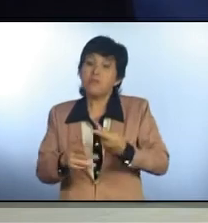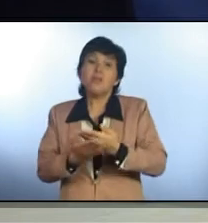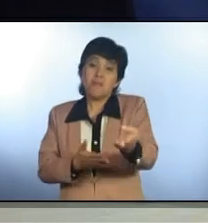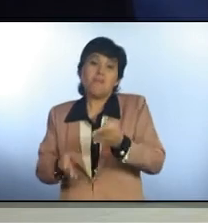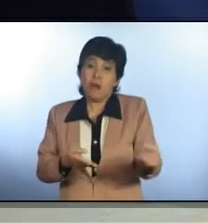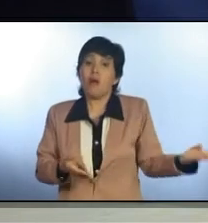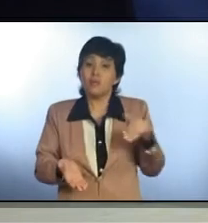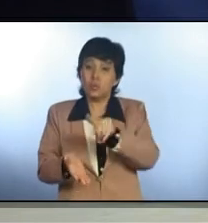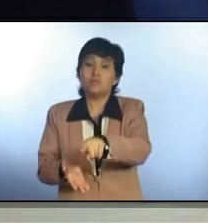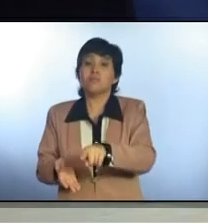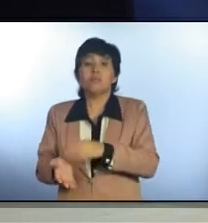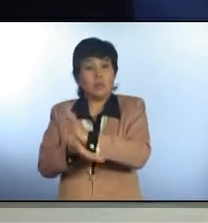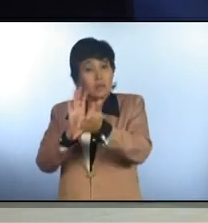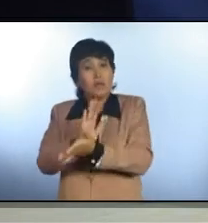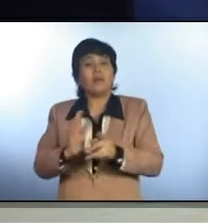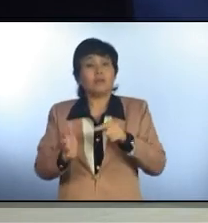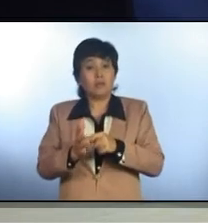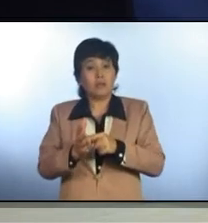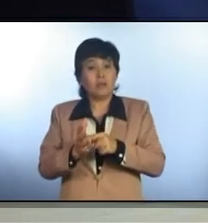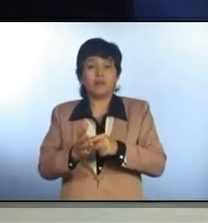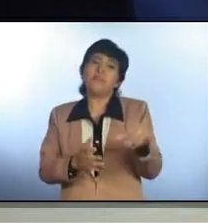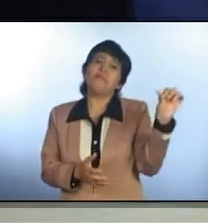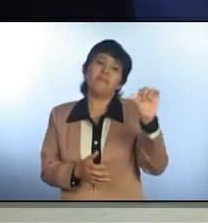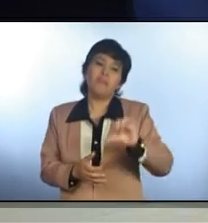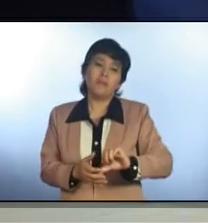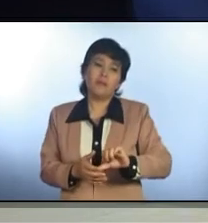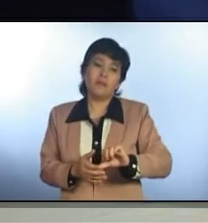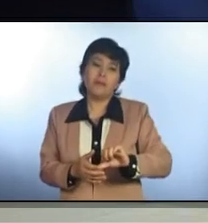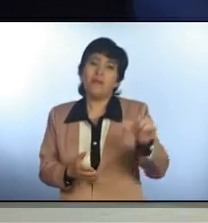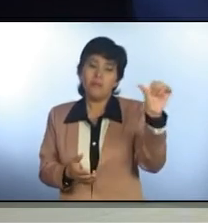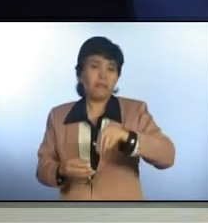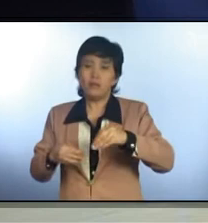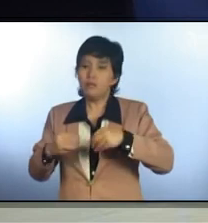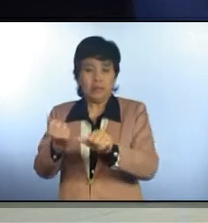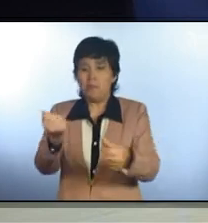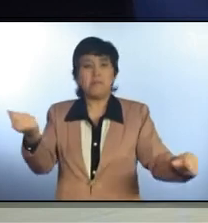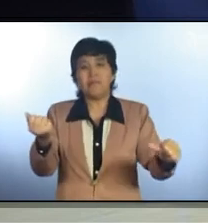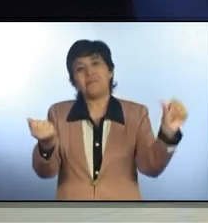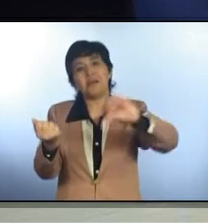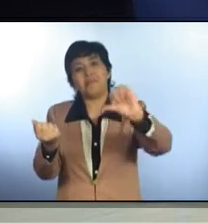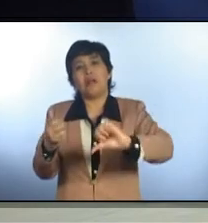product. And ultimately that means a failed in your campaign. Yep.